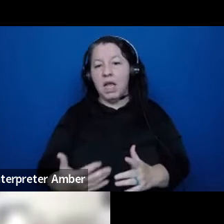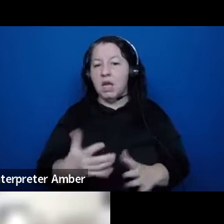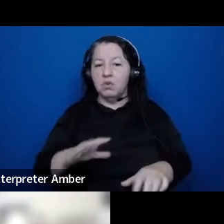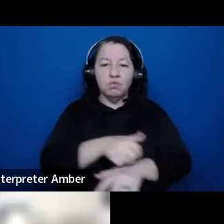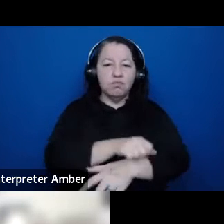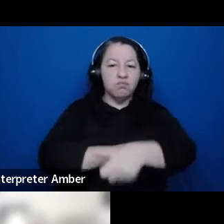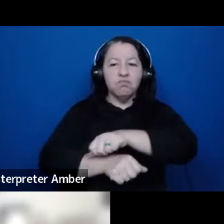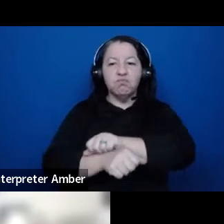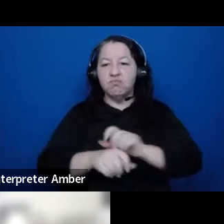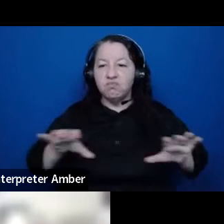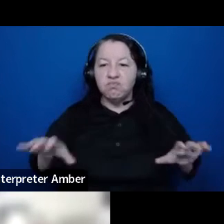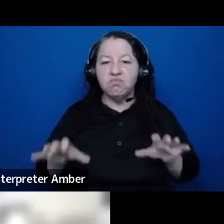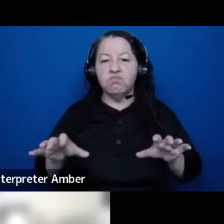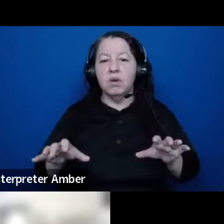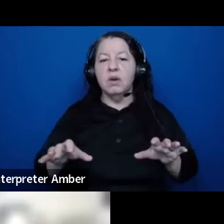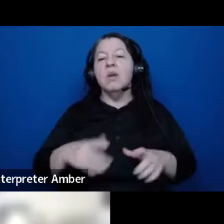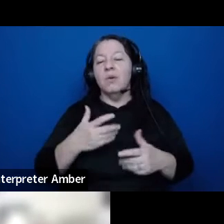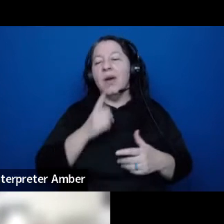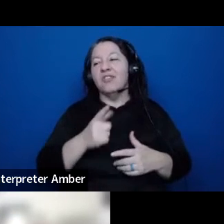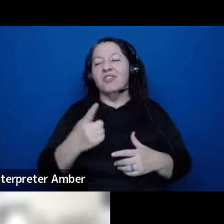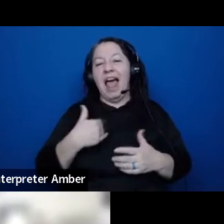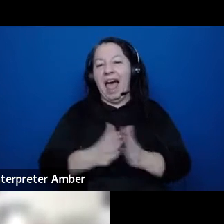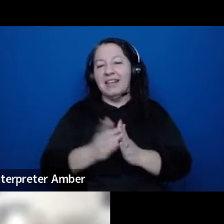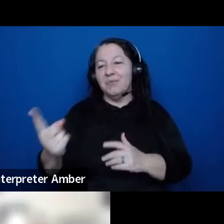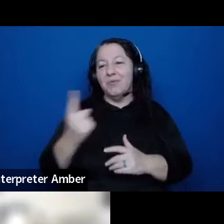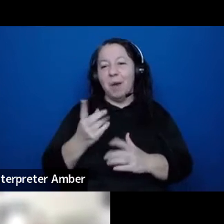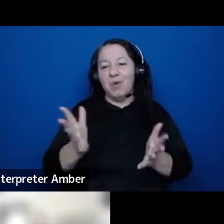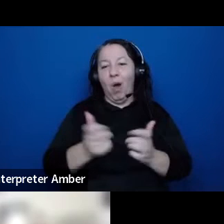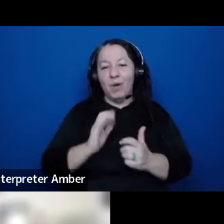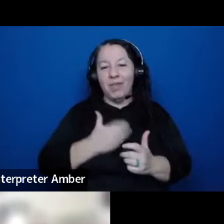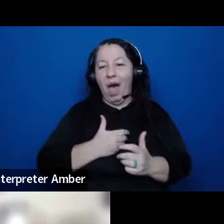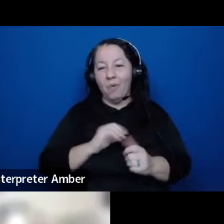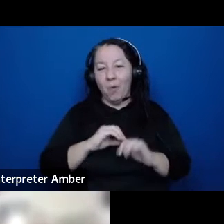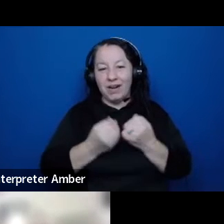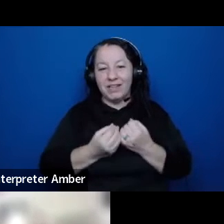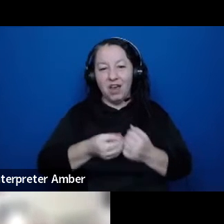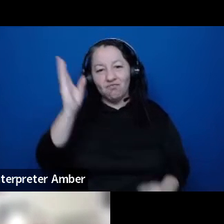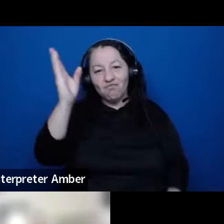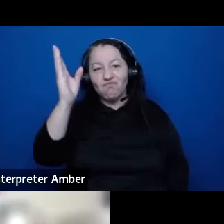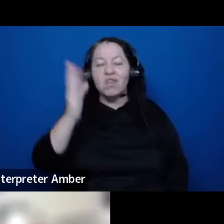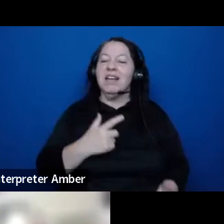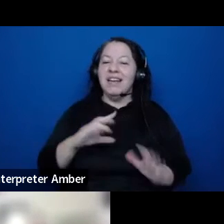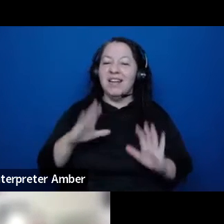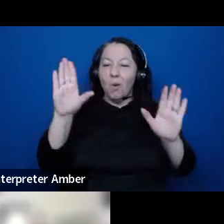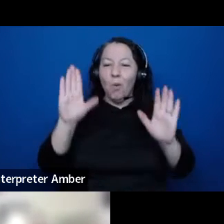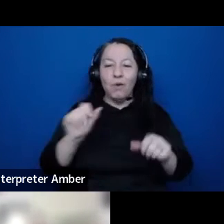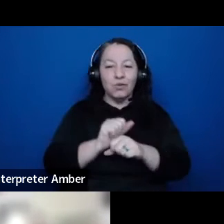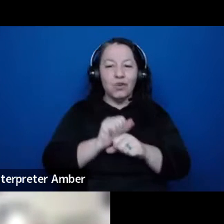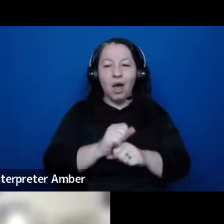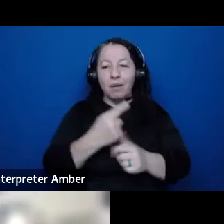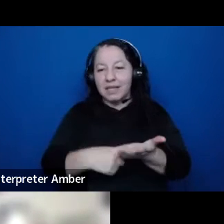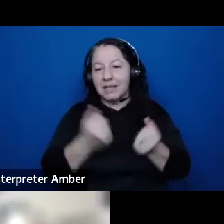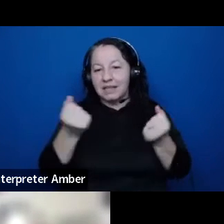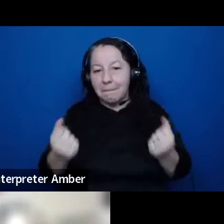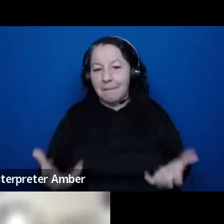we had him come talk to our organization. He did a wonderful job talking about many issues related